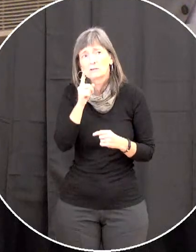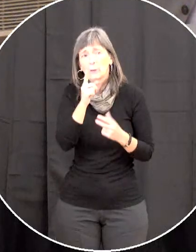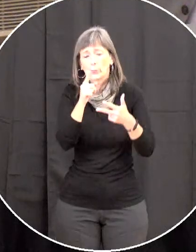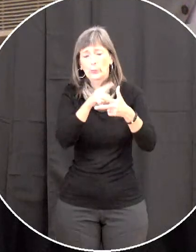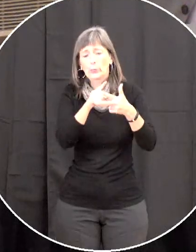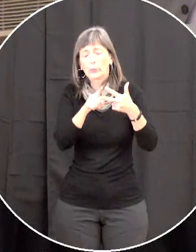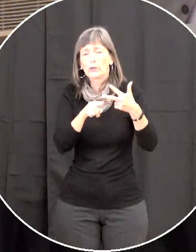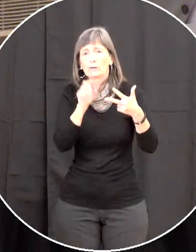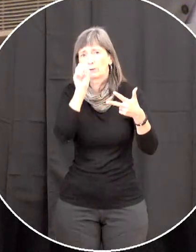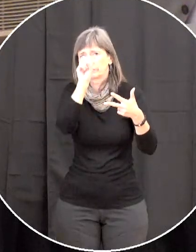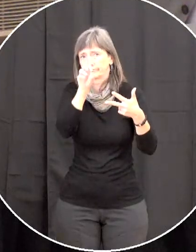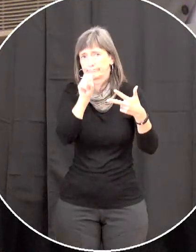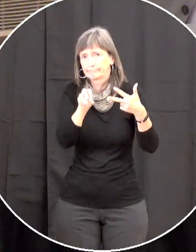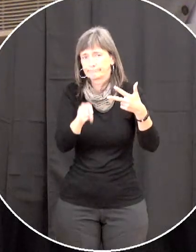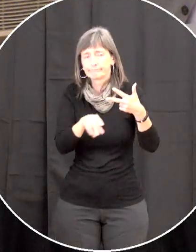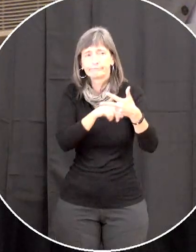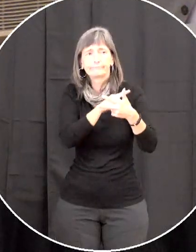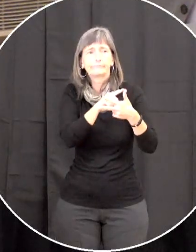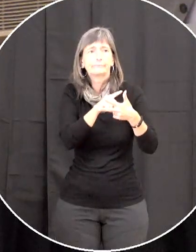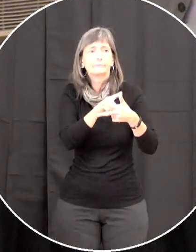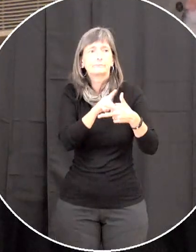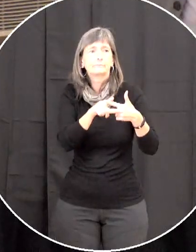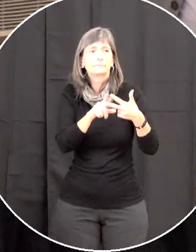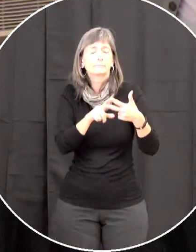significant points. That's all from the meeting.